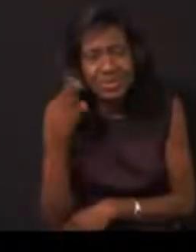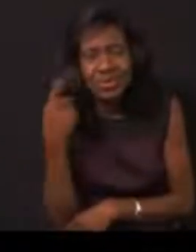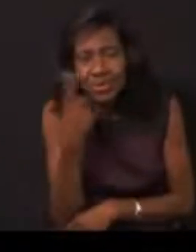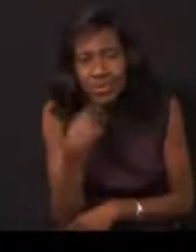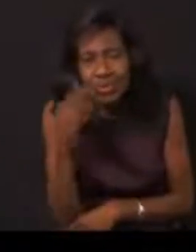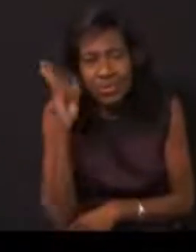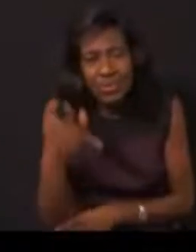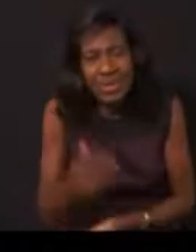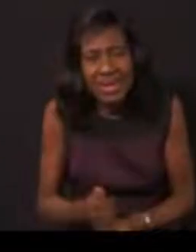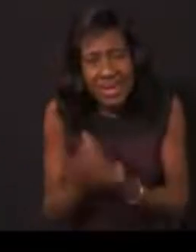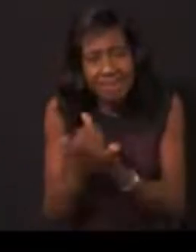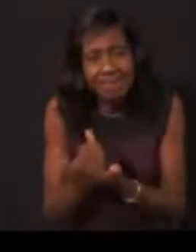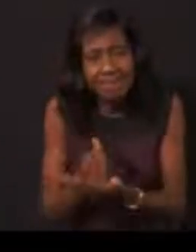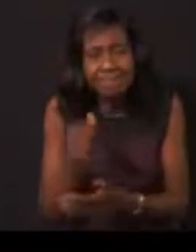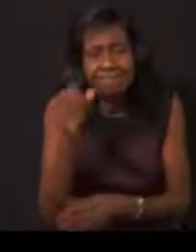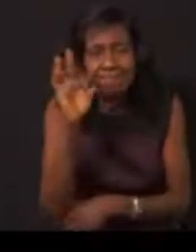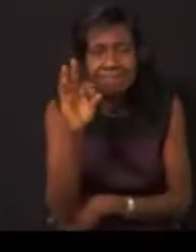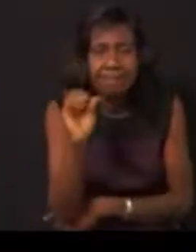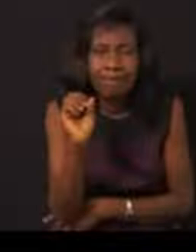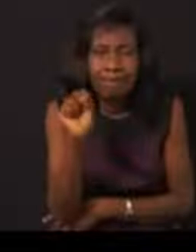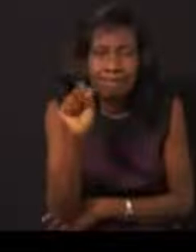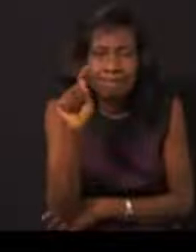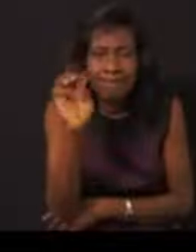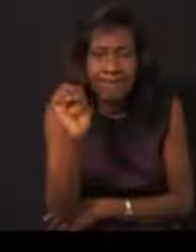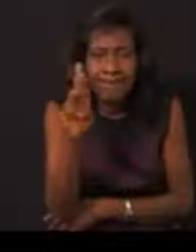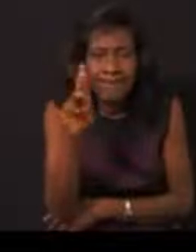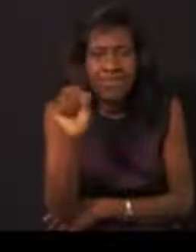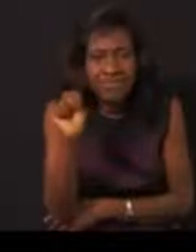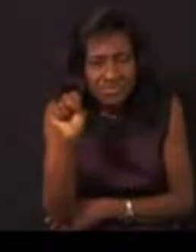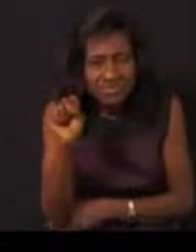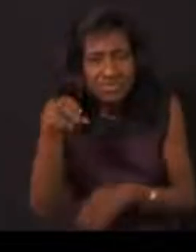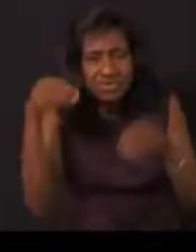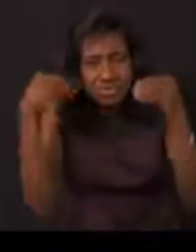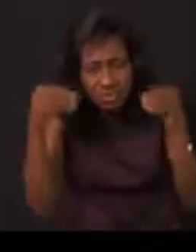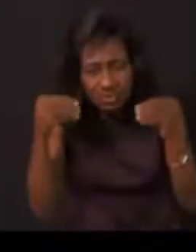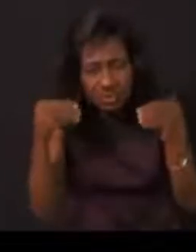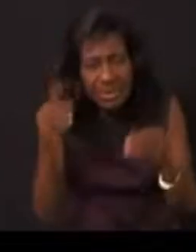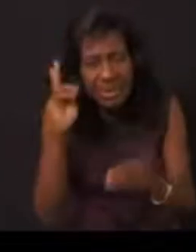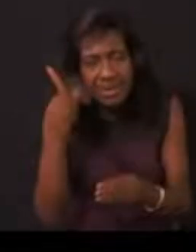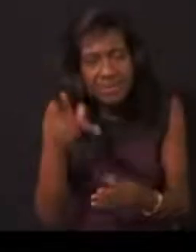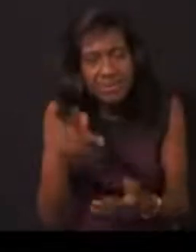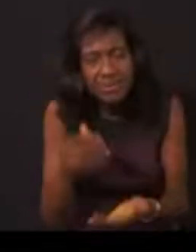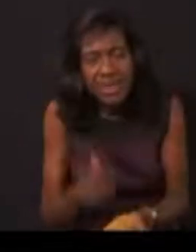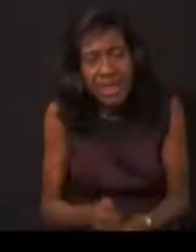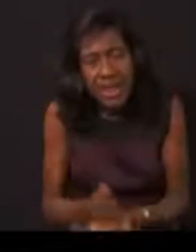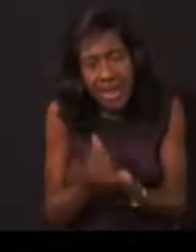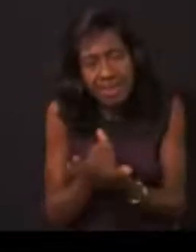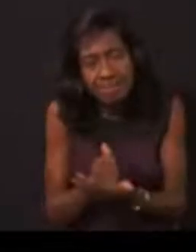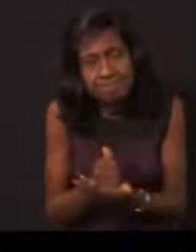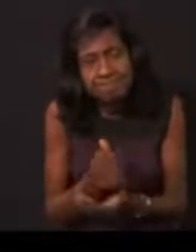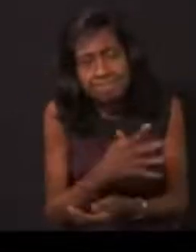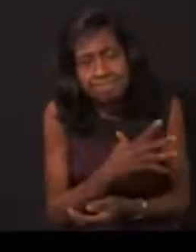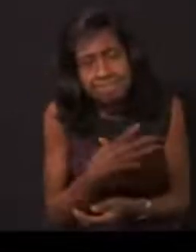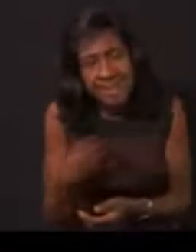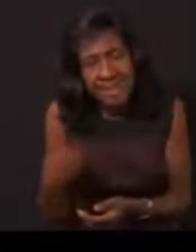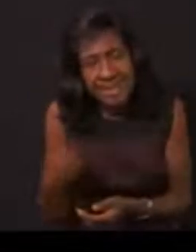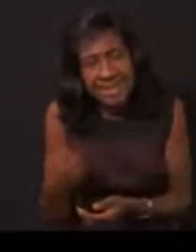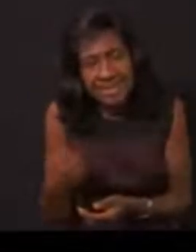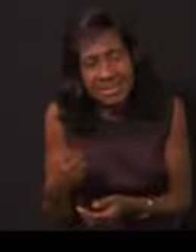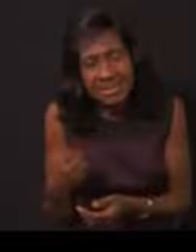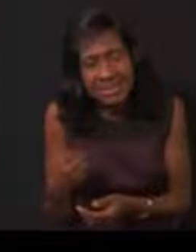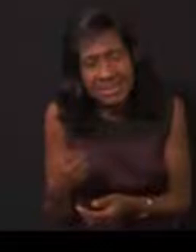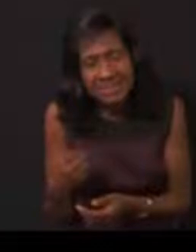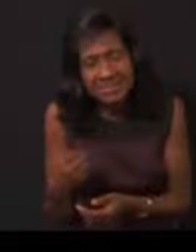Foster Supermarket are also a part of this initiative as a part of the grocery assistance program, and standard